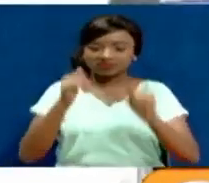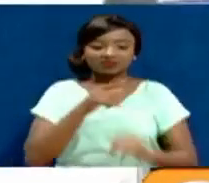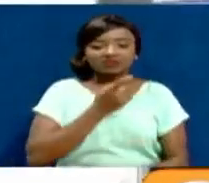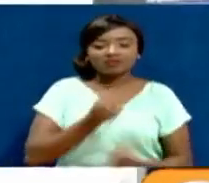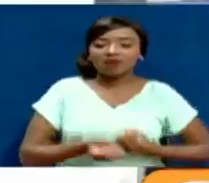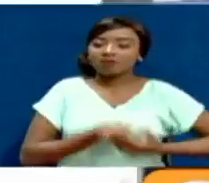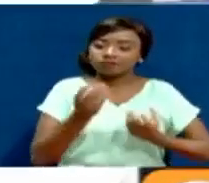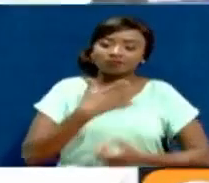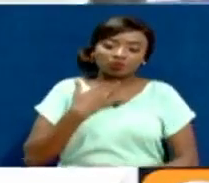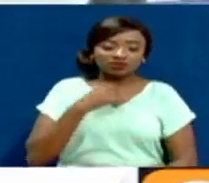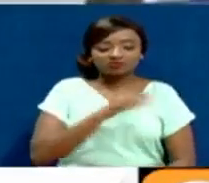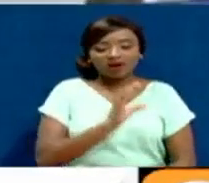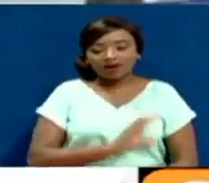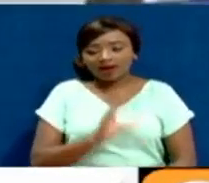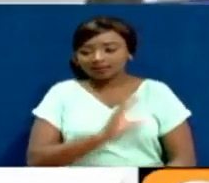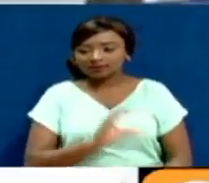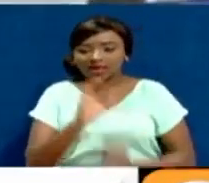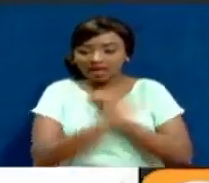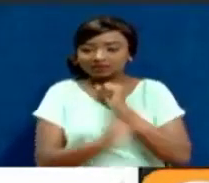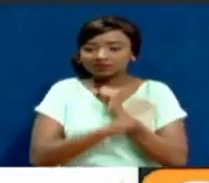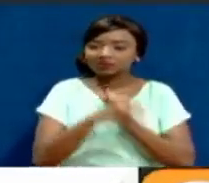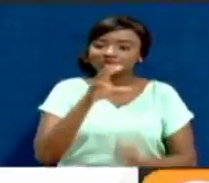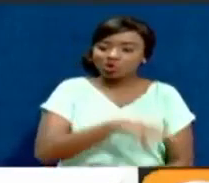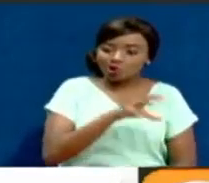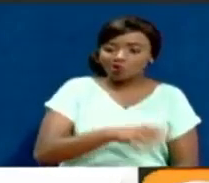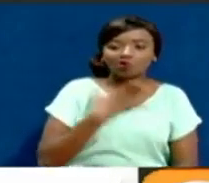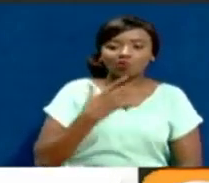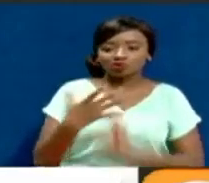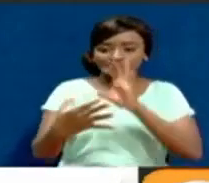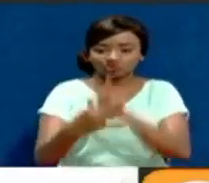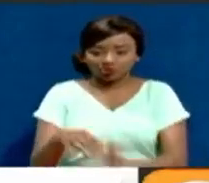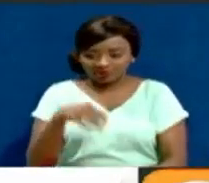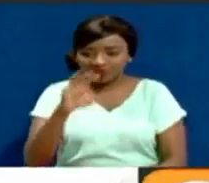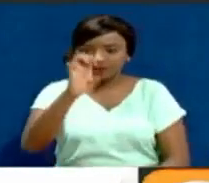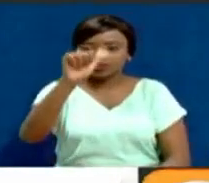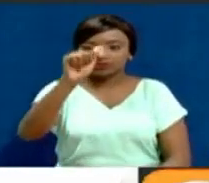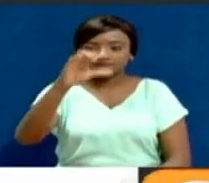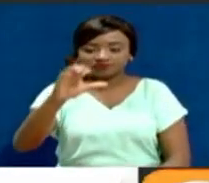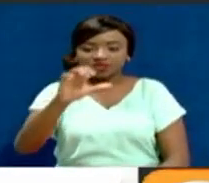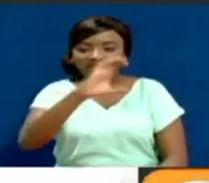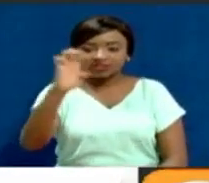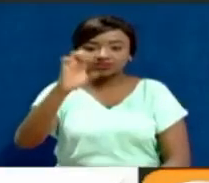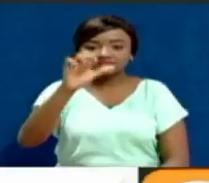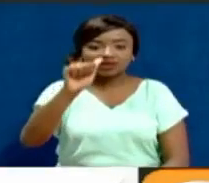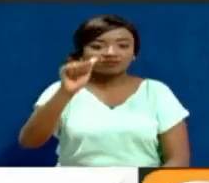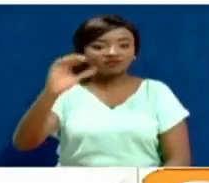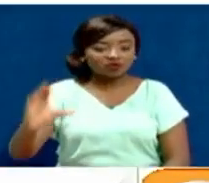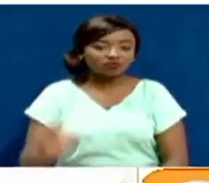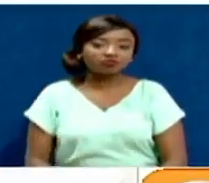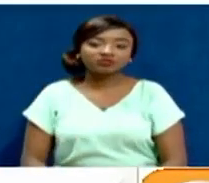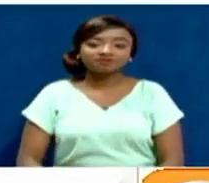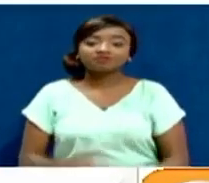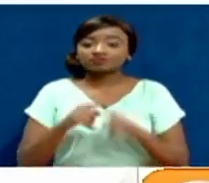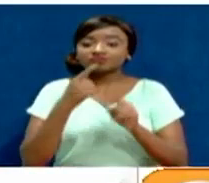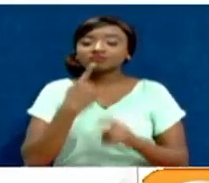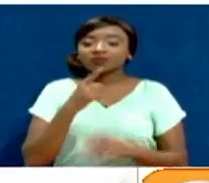member of the regional bloc. The report, published by EABC in collaboration with GIZ, also indicated DRC's